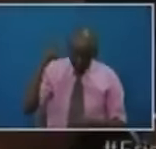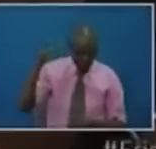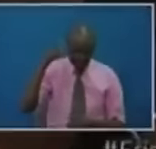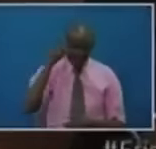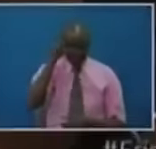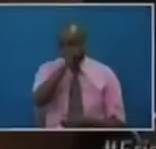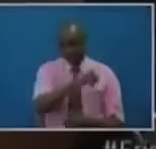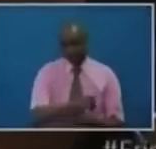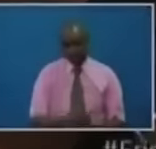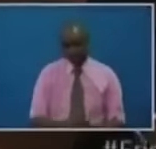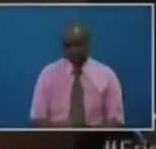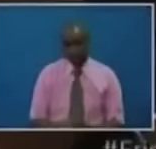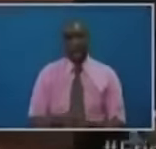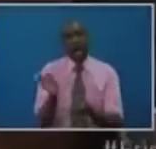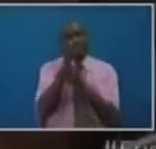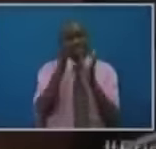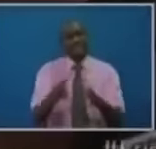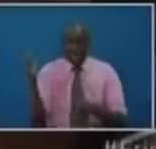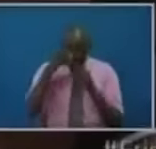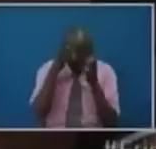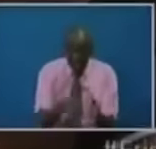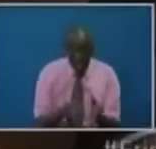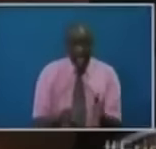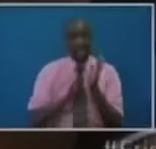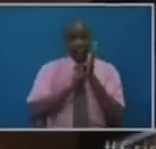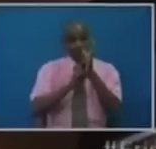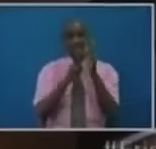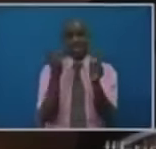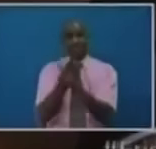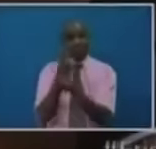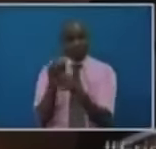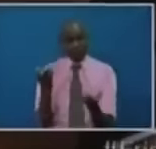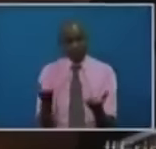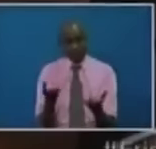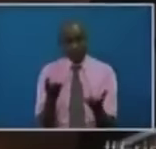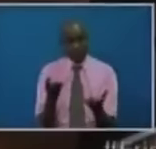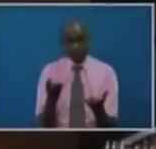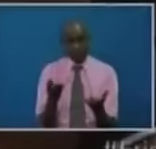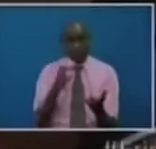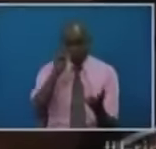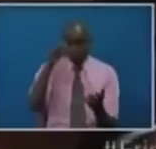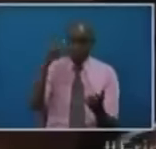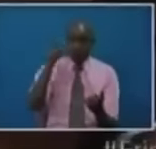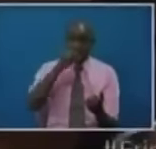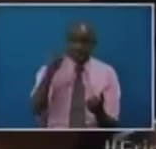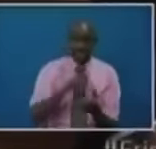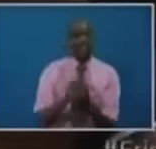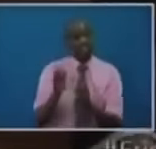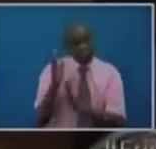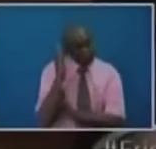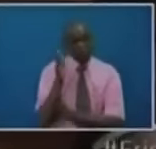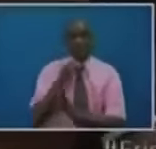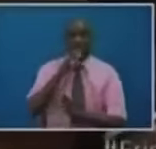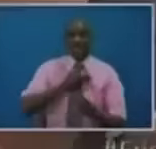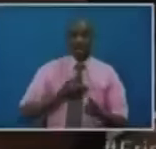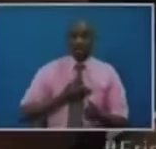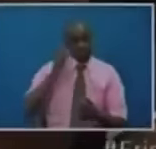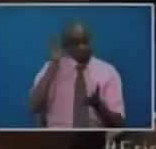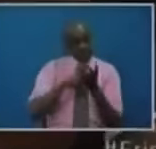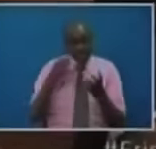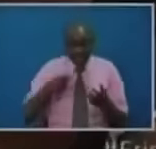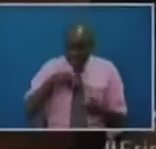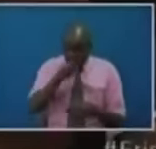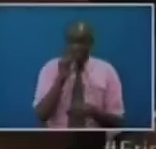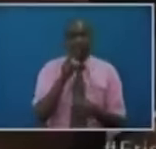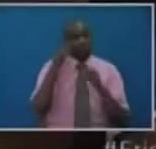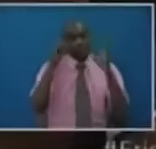minds. Ambassadors come here, they present credentials to President Nkurunziza. The Security Council resolutions recognize him as the president